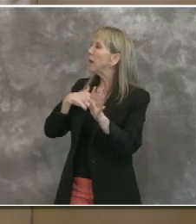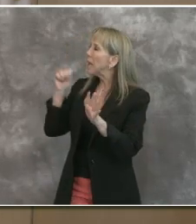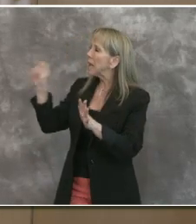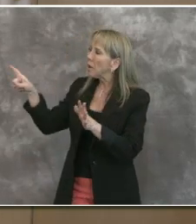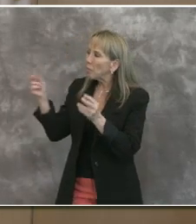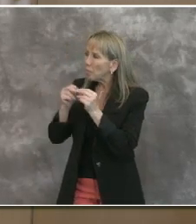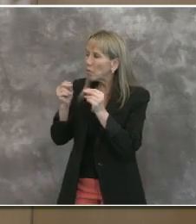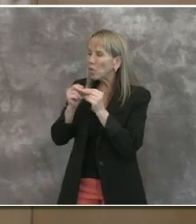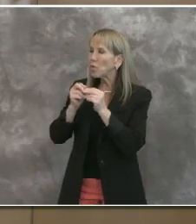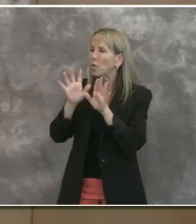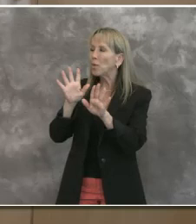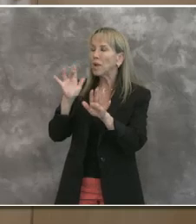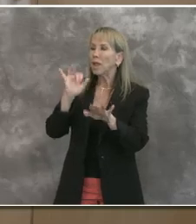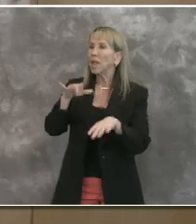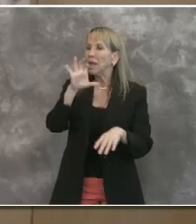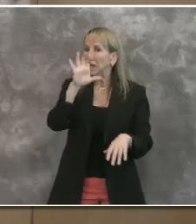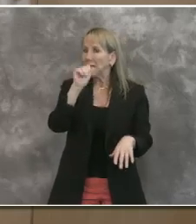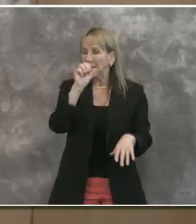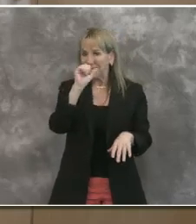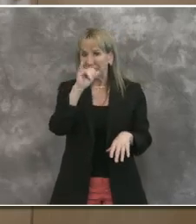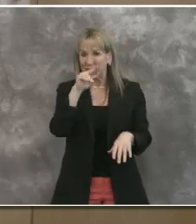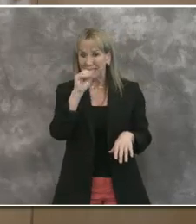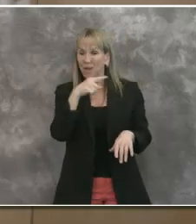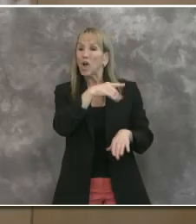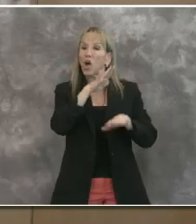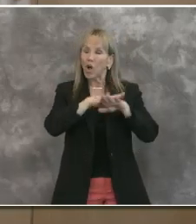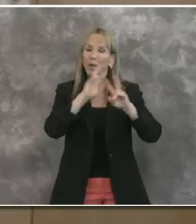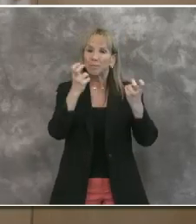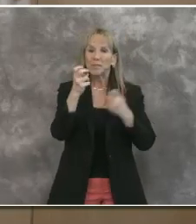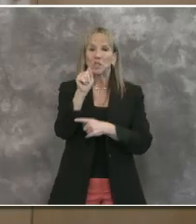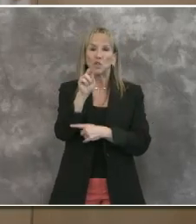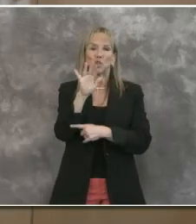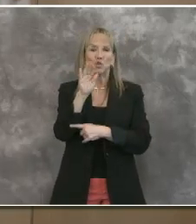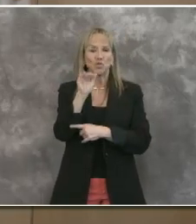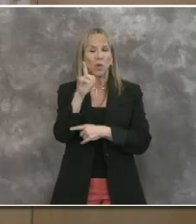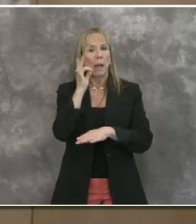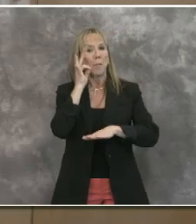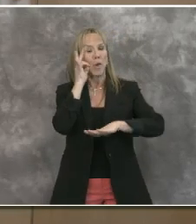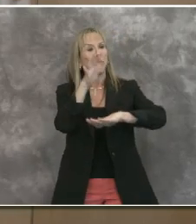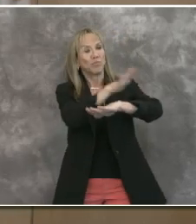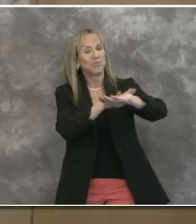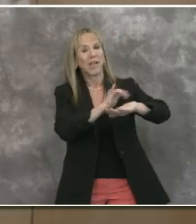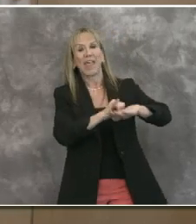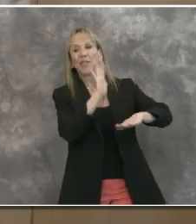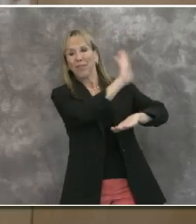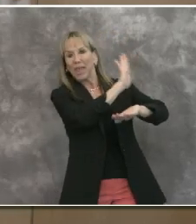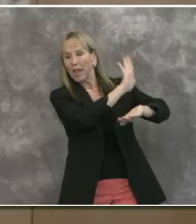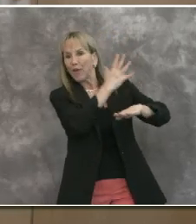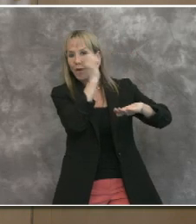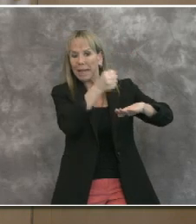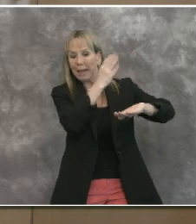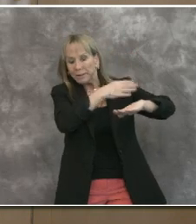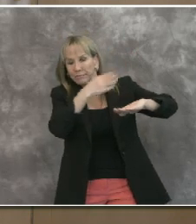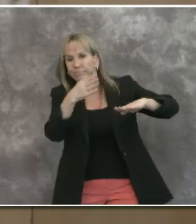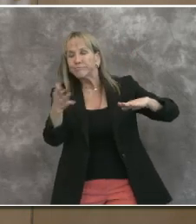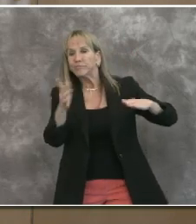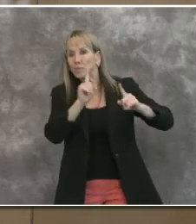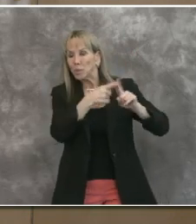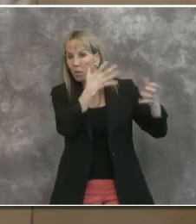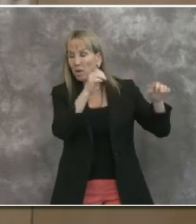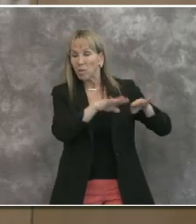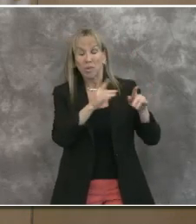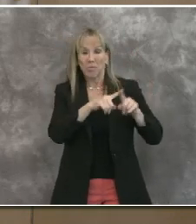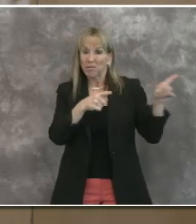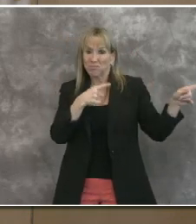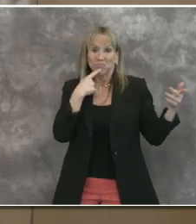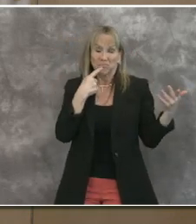up, the casinos, like you mentioned, they're on tribal land. It's understood they're allowed to operate on their own timelines and terms. They say that they're